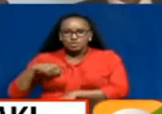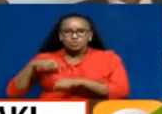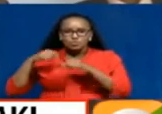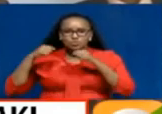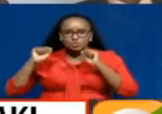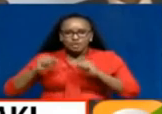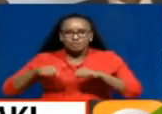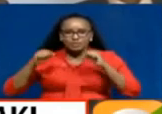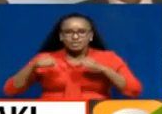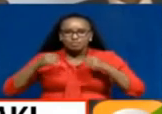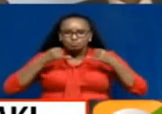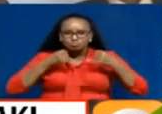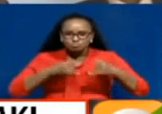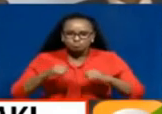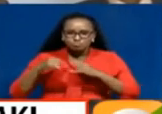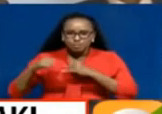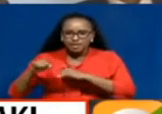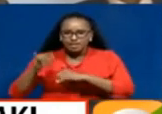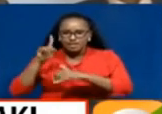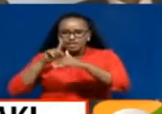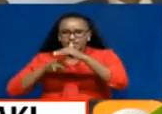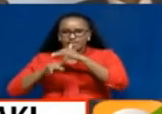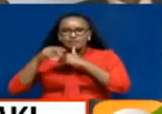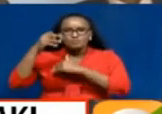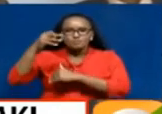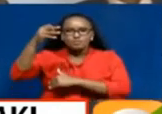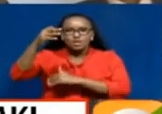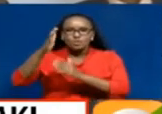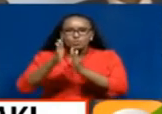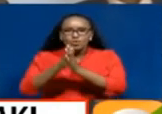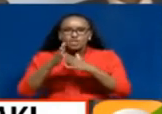stride into the future with a confidence